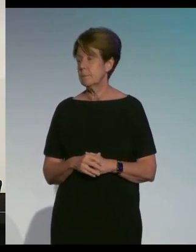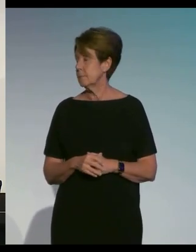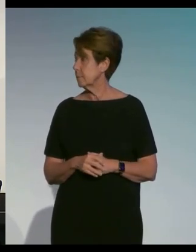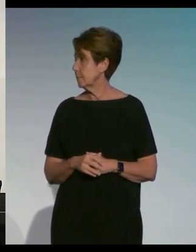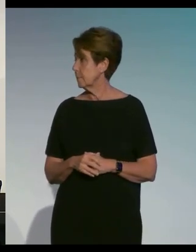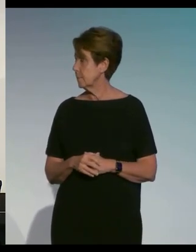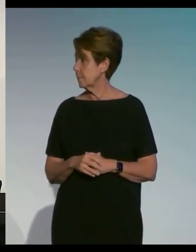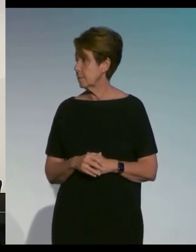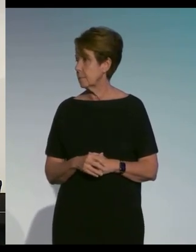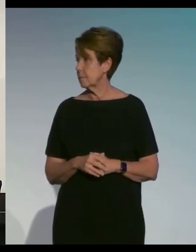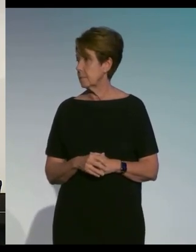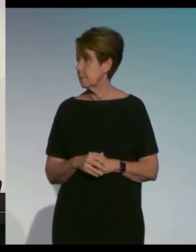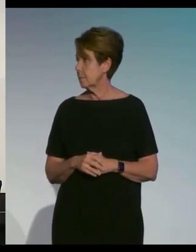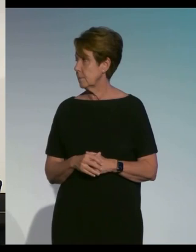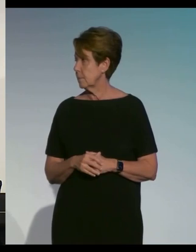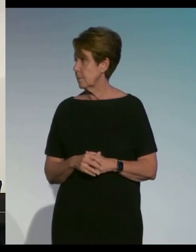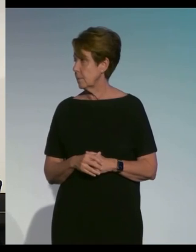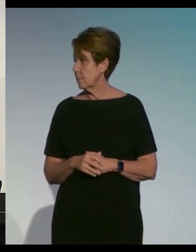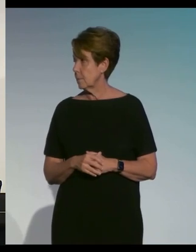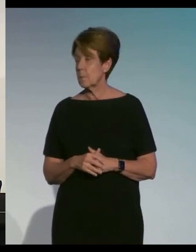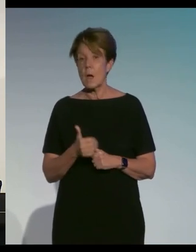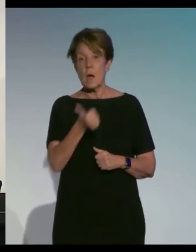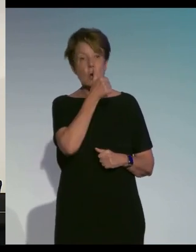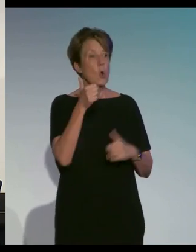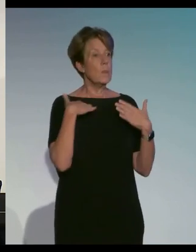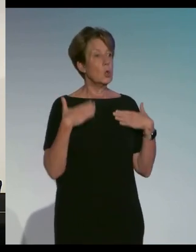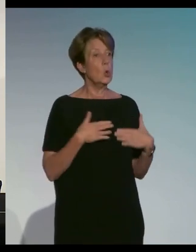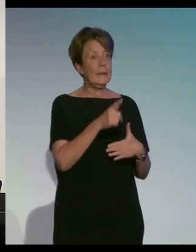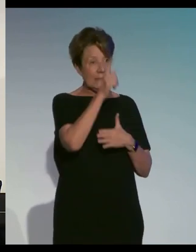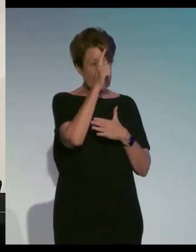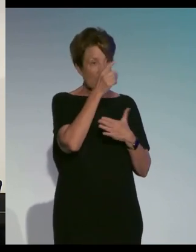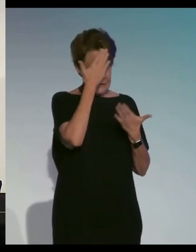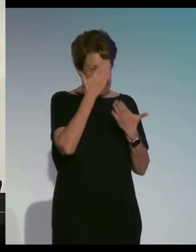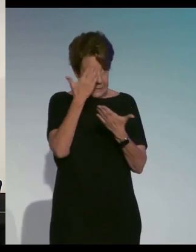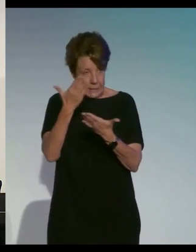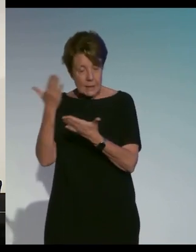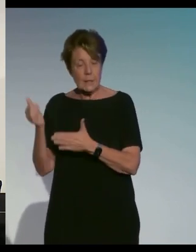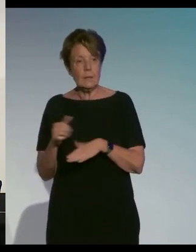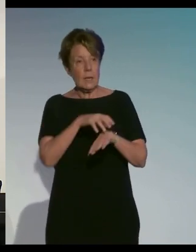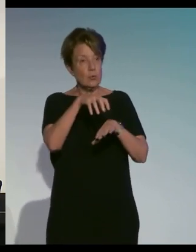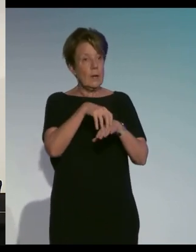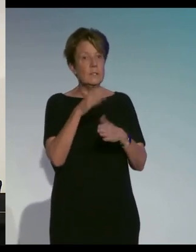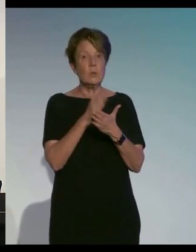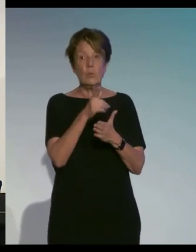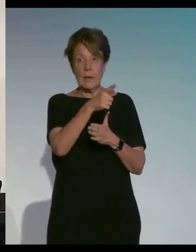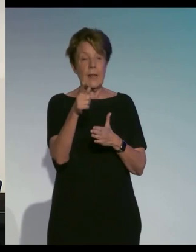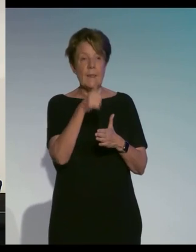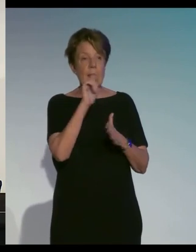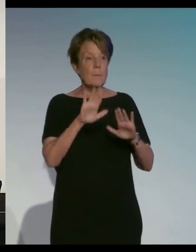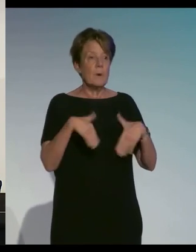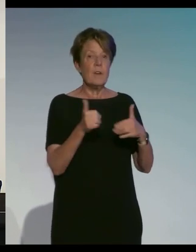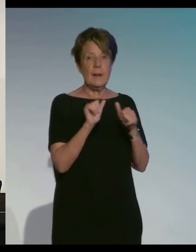And I know that the Human Dignity Trust folks are in the room as well, so they're one such source of excellent advice